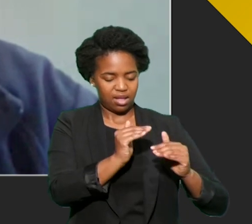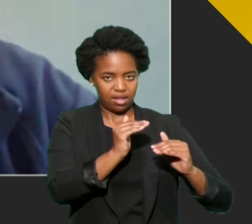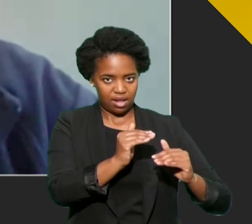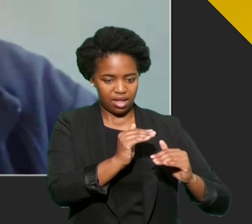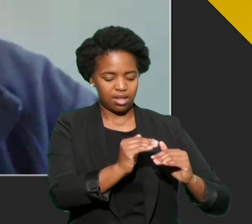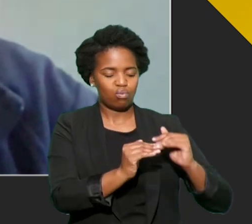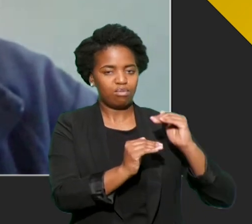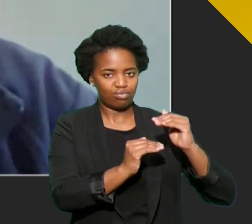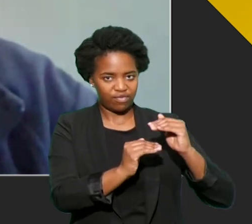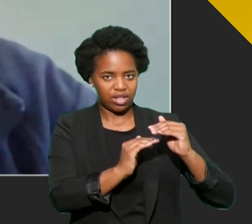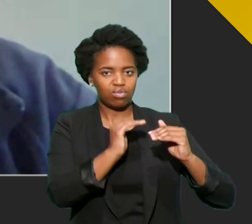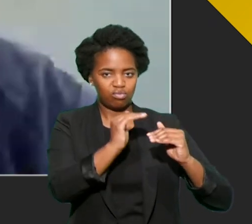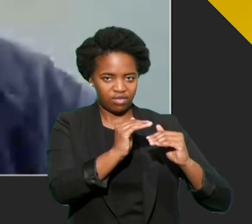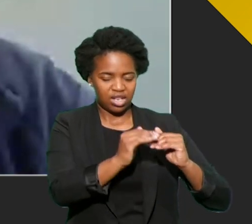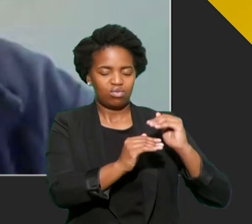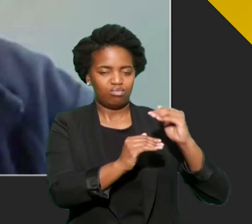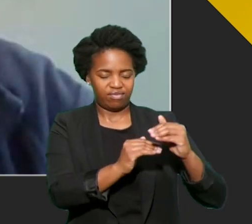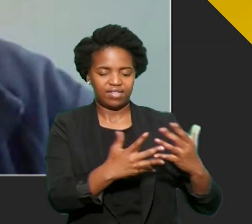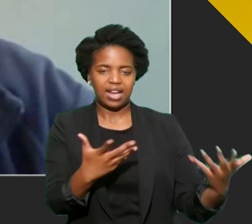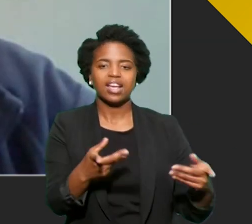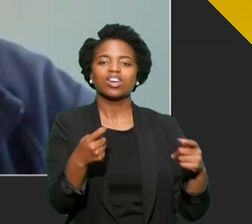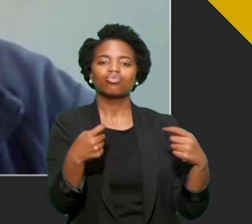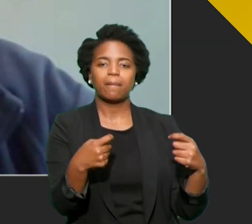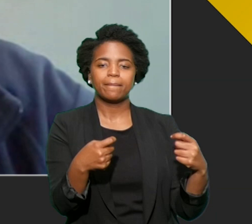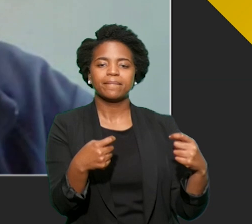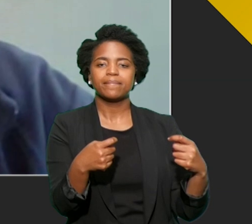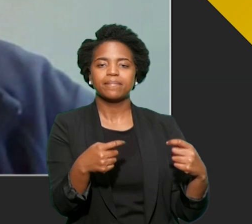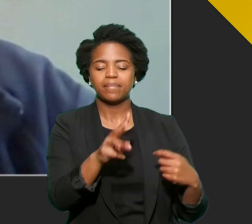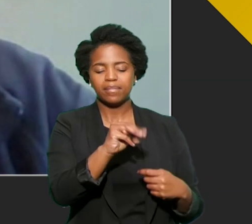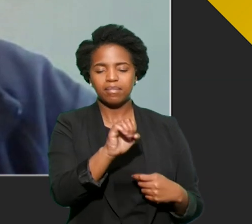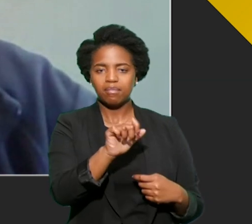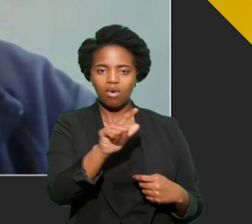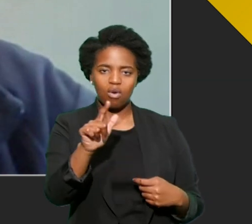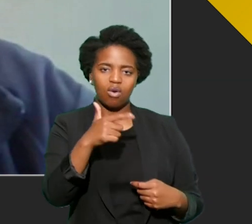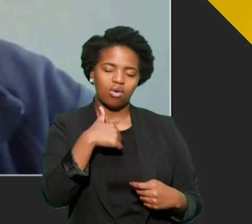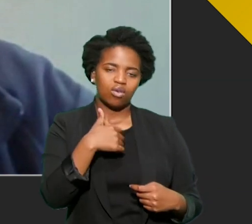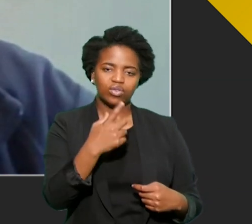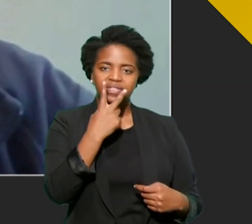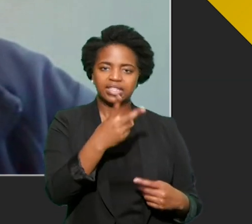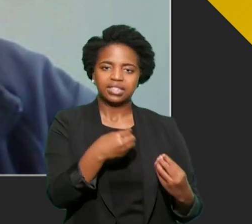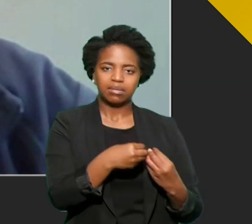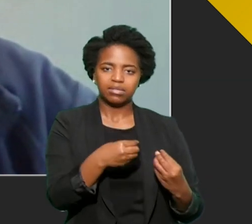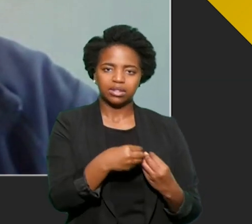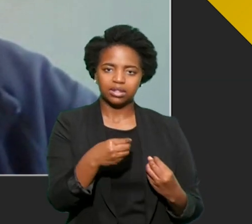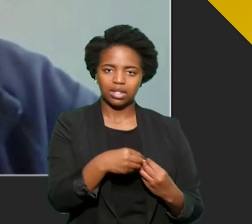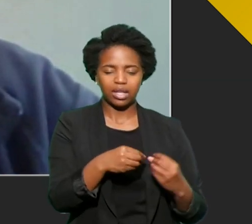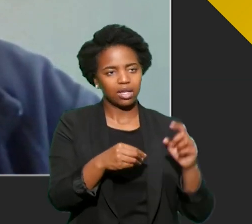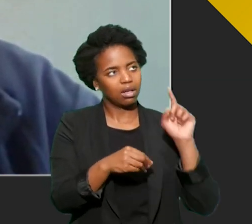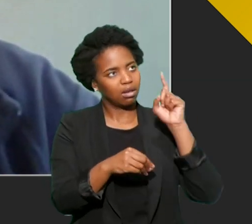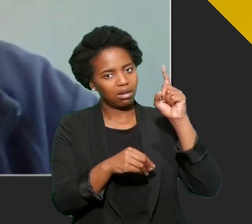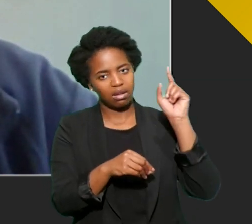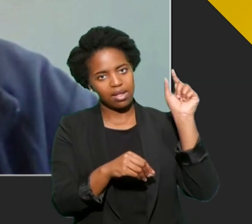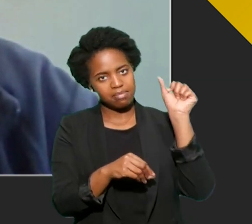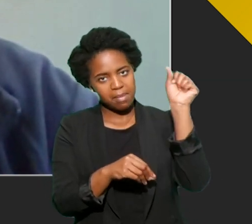the network. So inside a shopping center, you would see antennas installed inside the roof, or if you drive around or